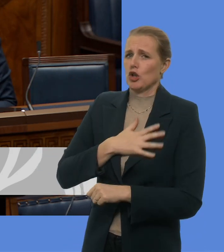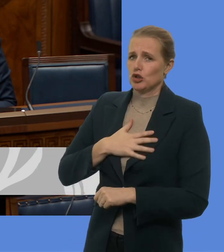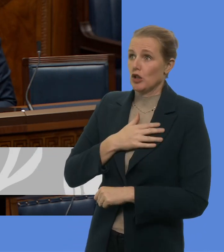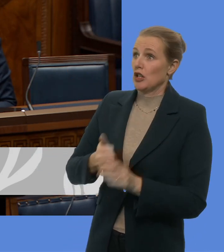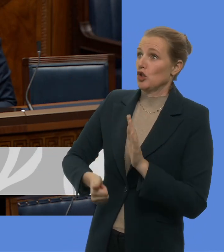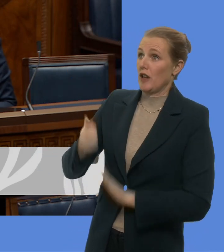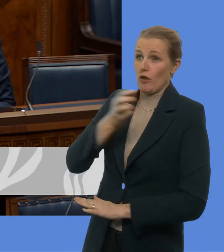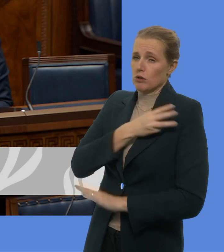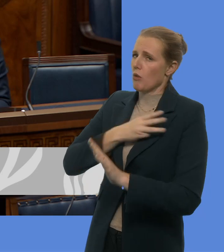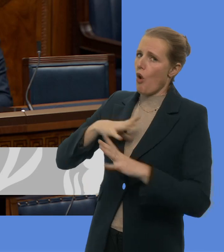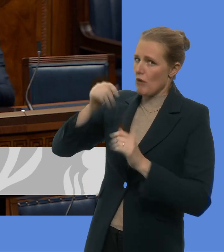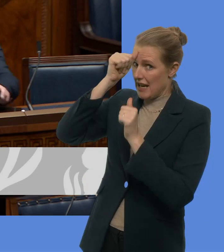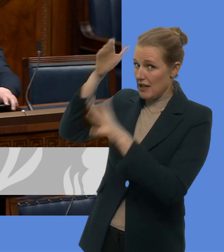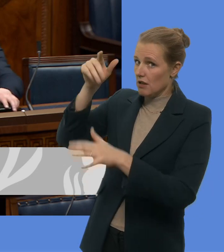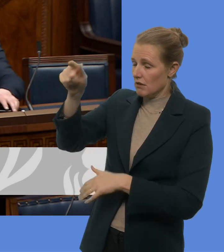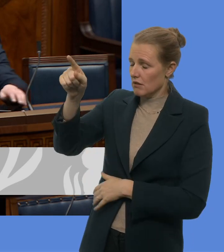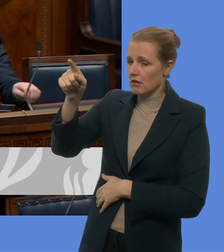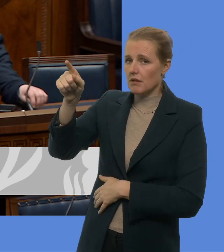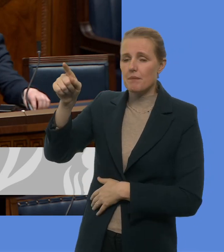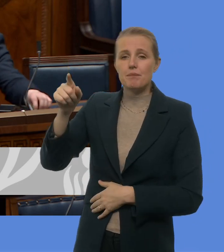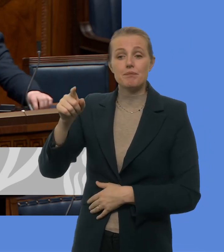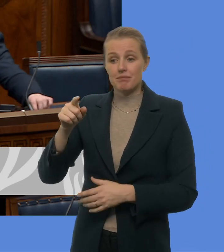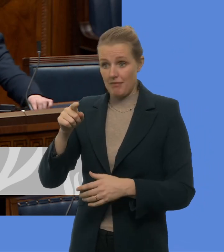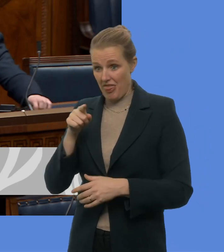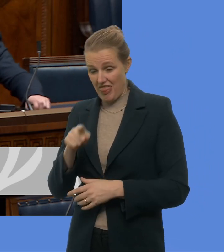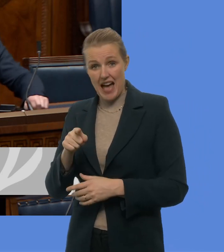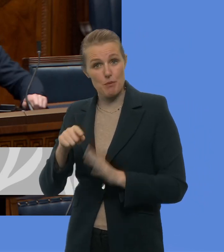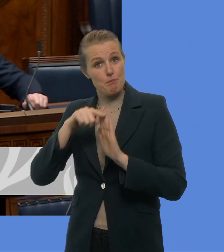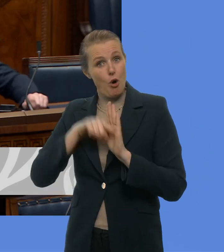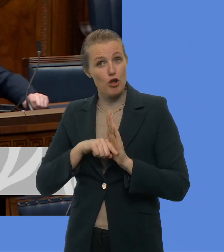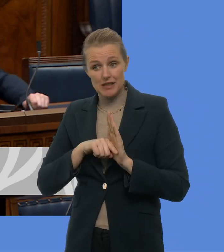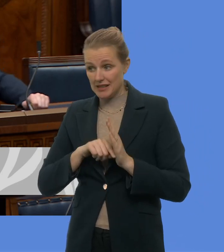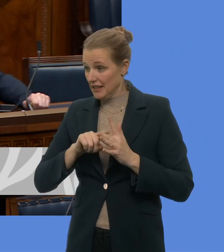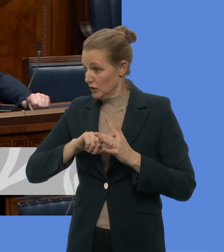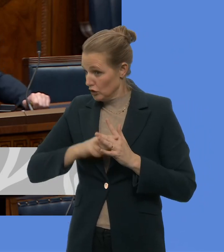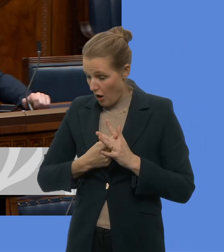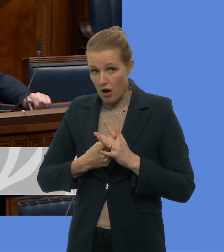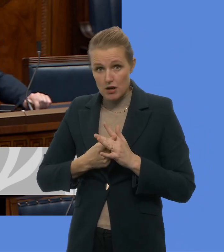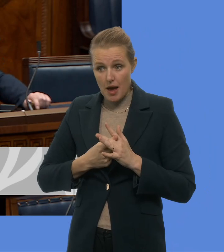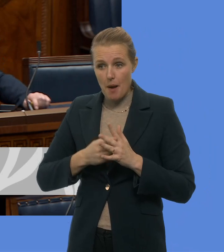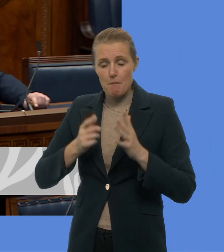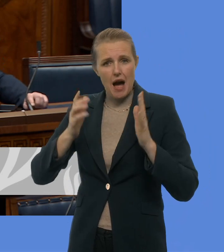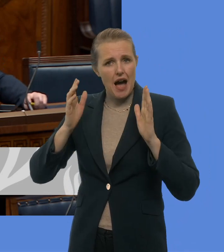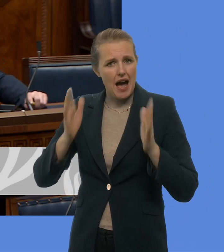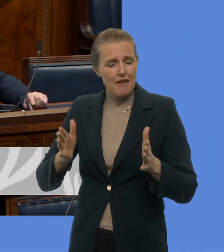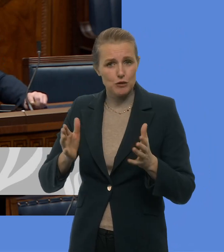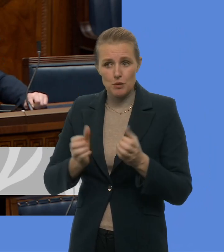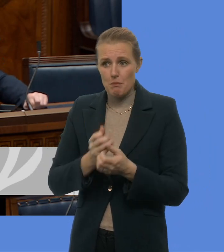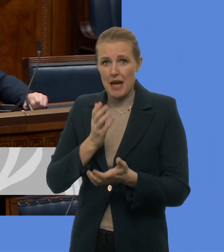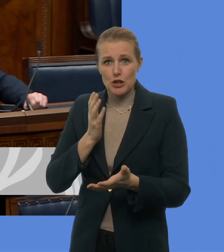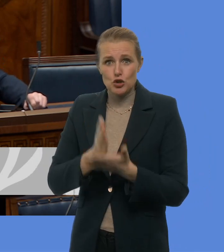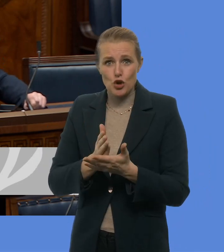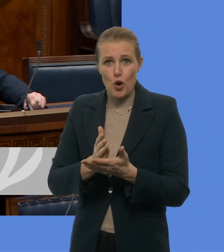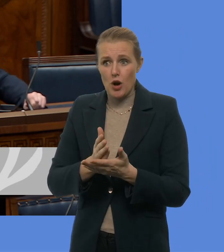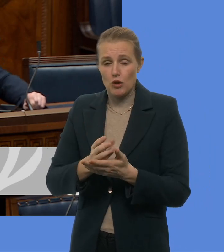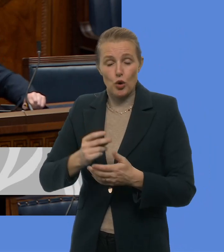others know, is that we roll it out in a way where we don't create a hiatus, that we don't do it